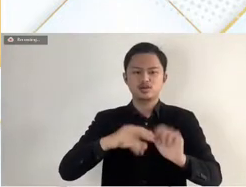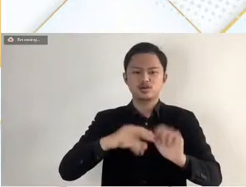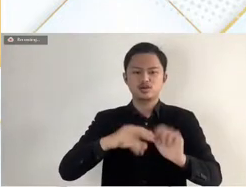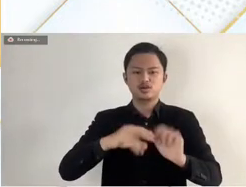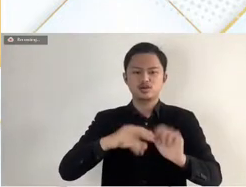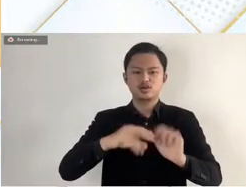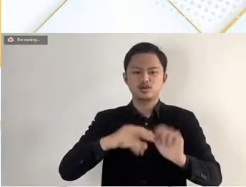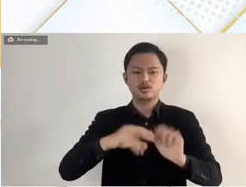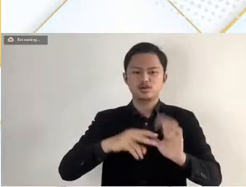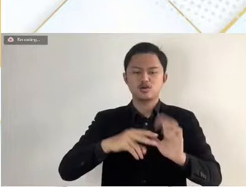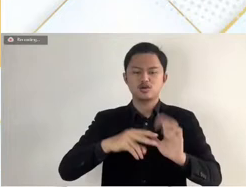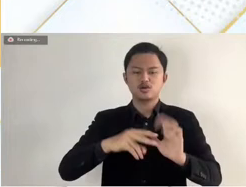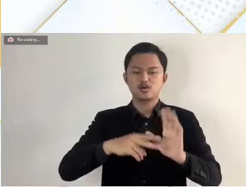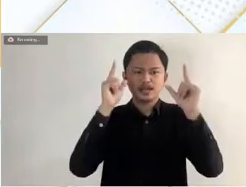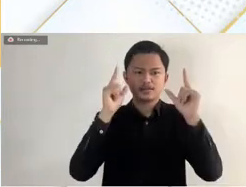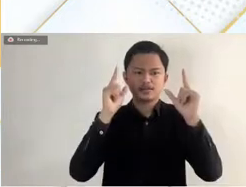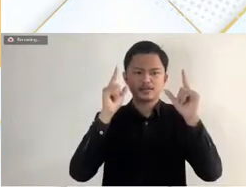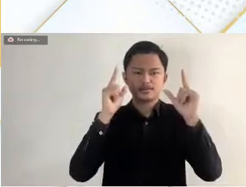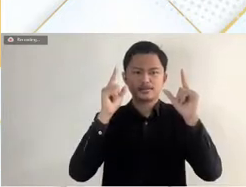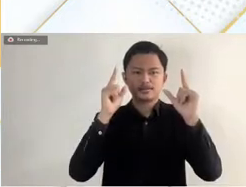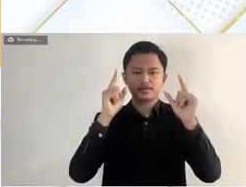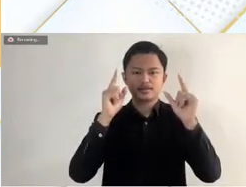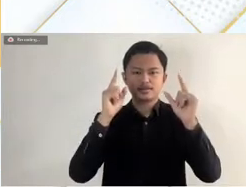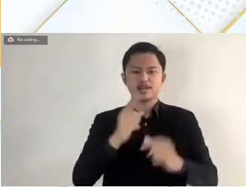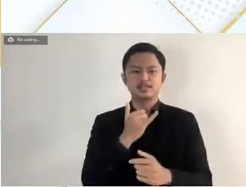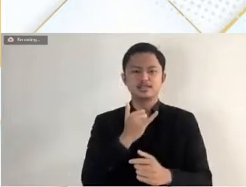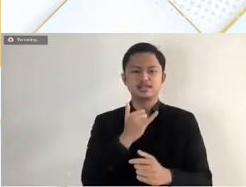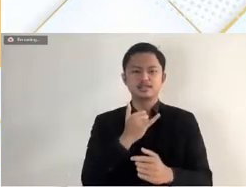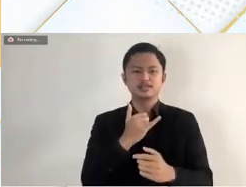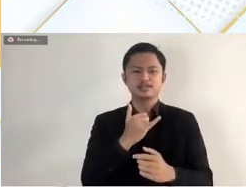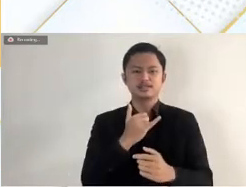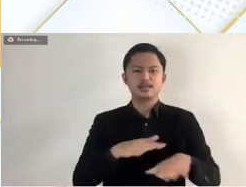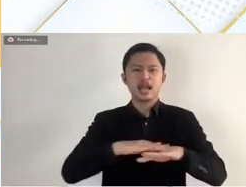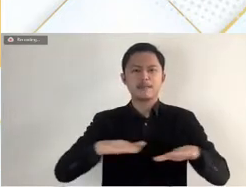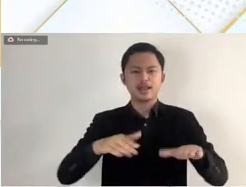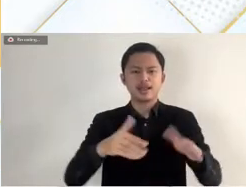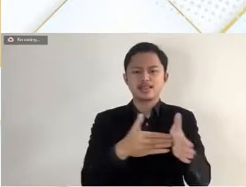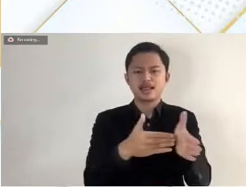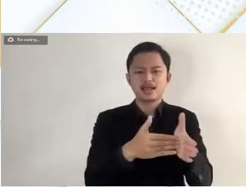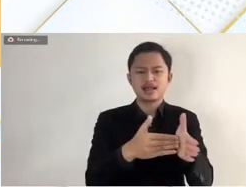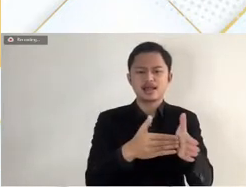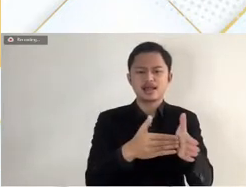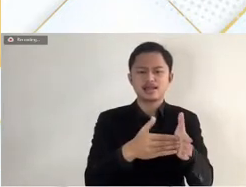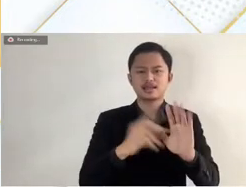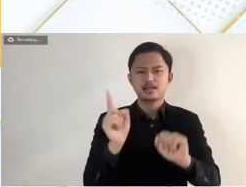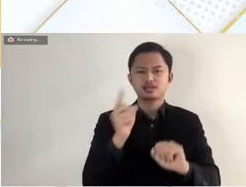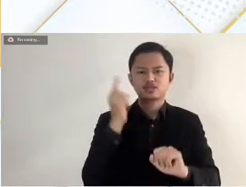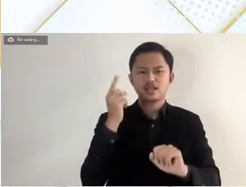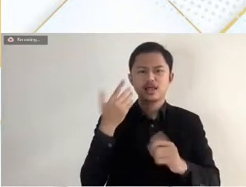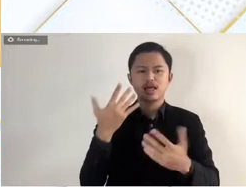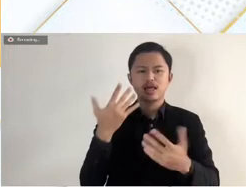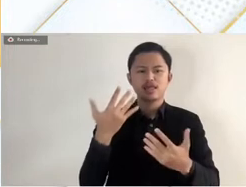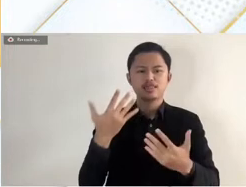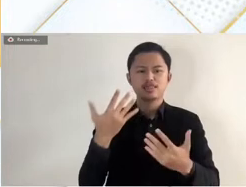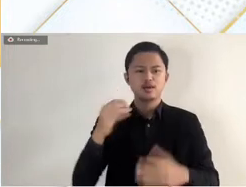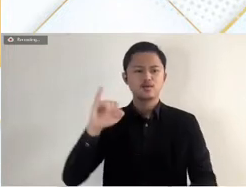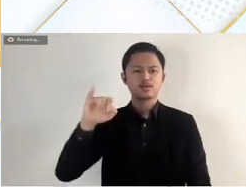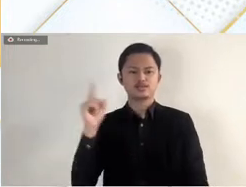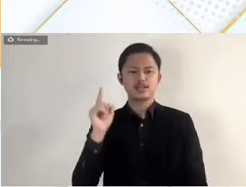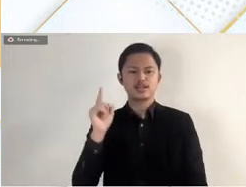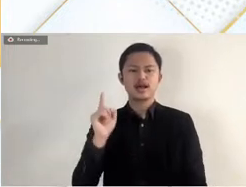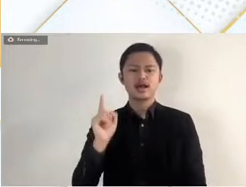both traditional and non-traditional security challenges to international peace and security. Therefore,